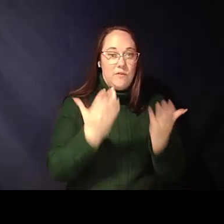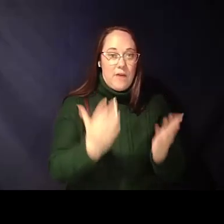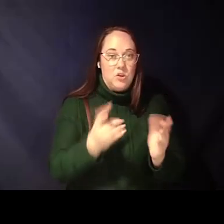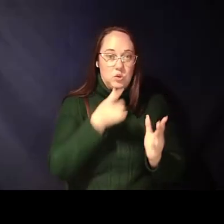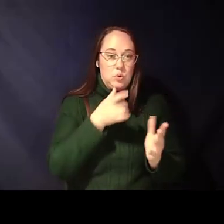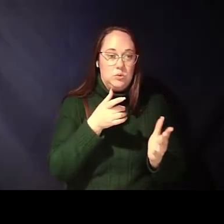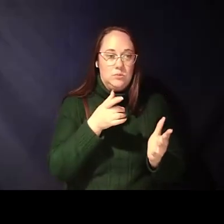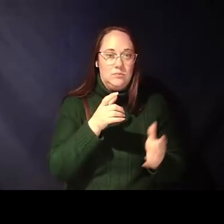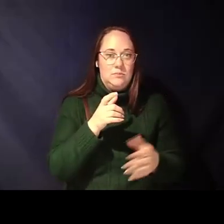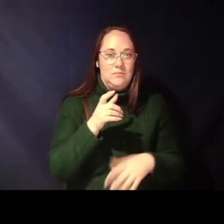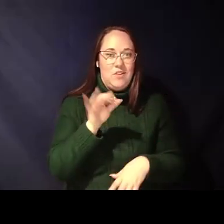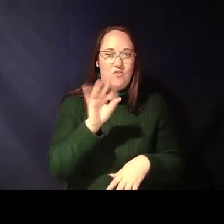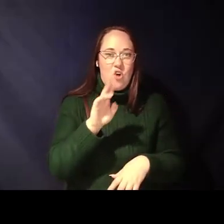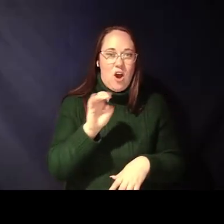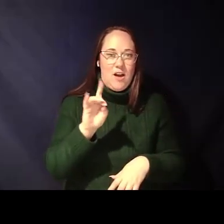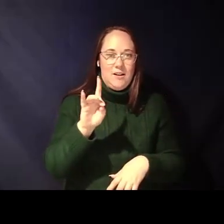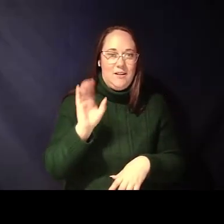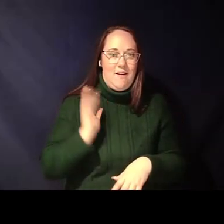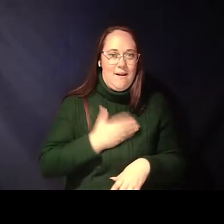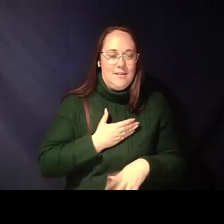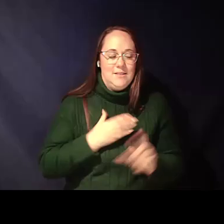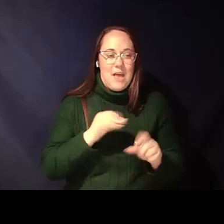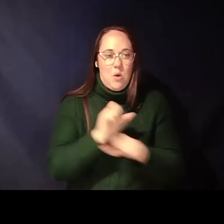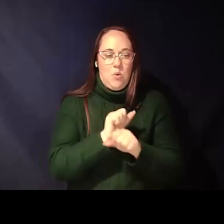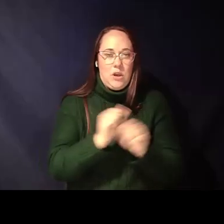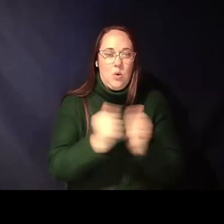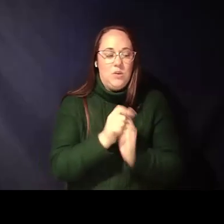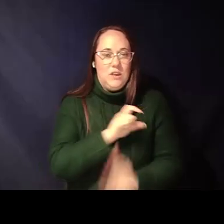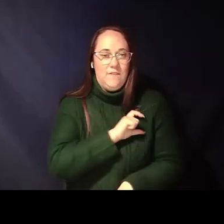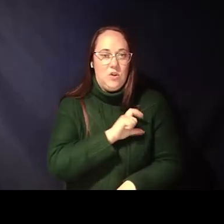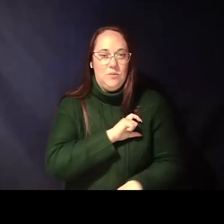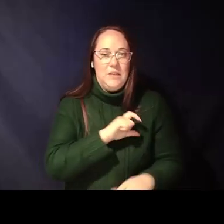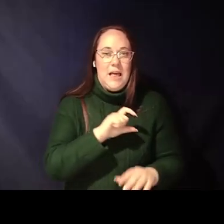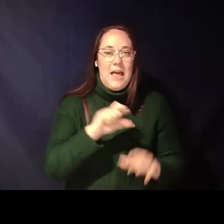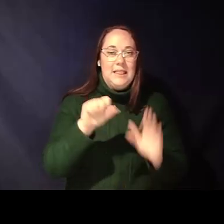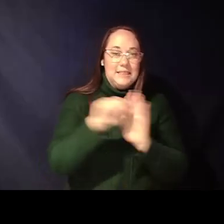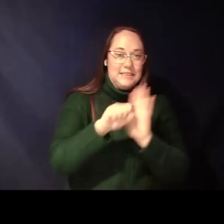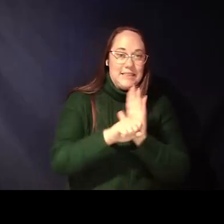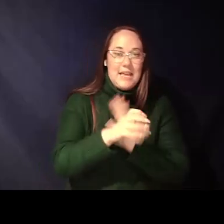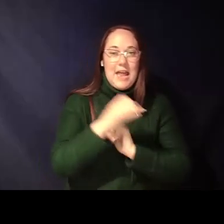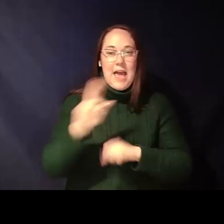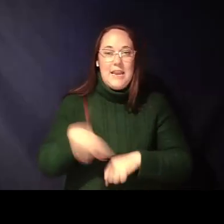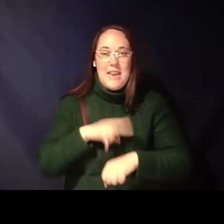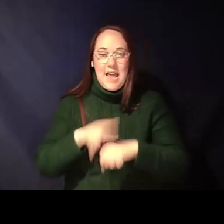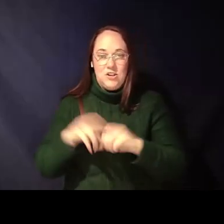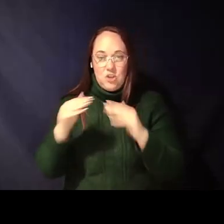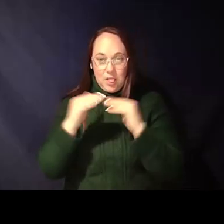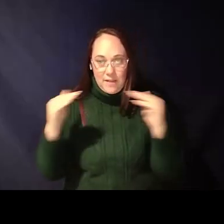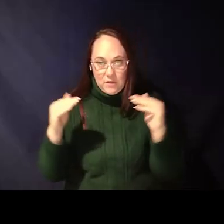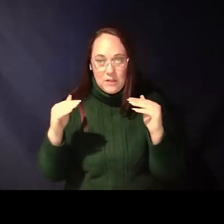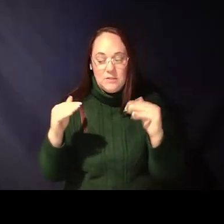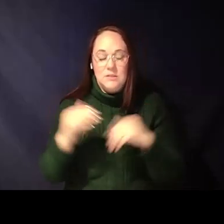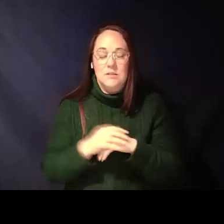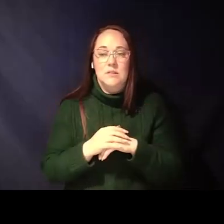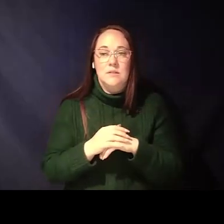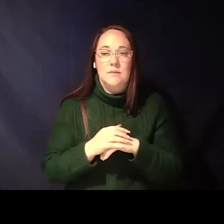working with law enforcement at both the state and national levels to be able to do that.